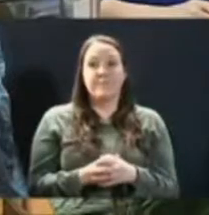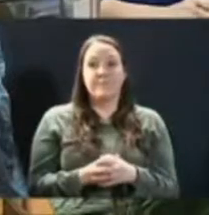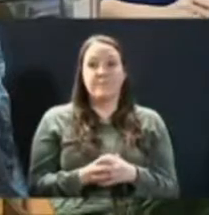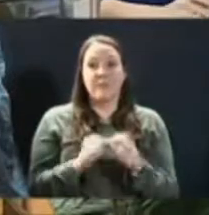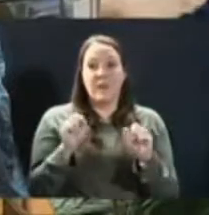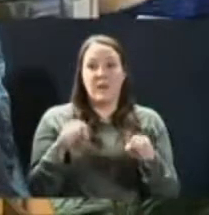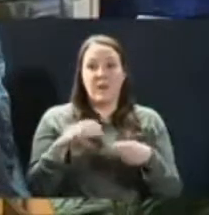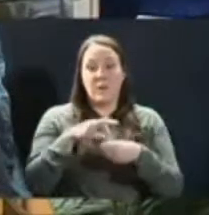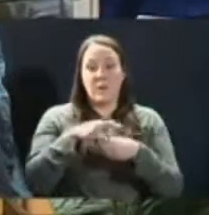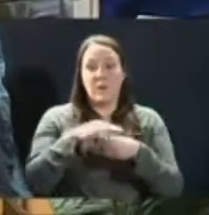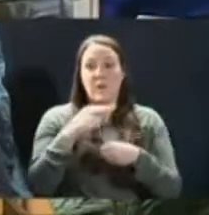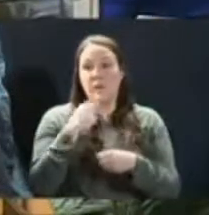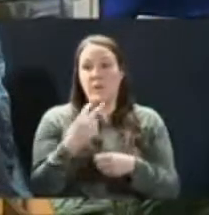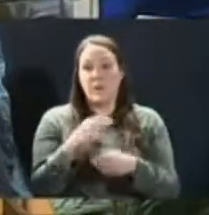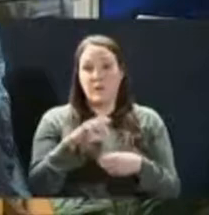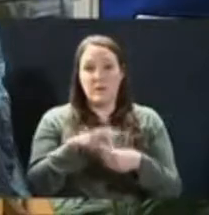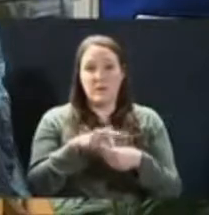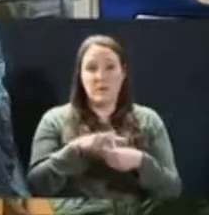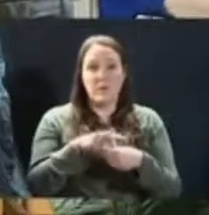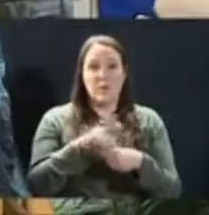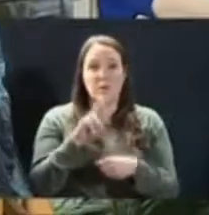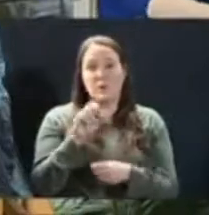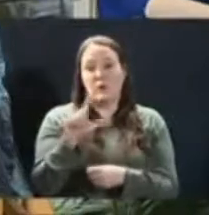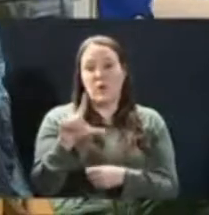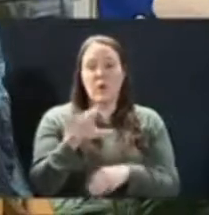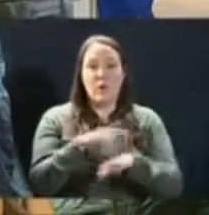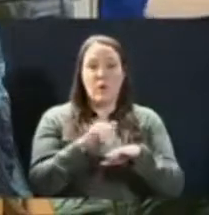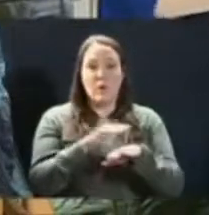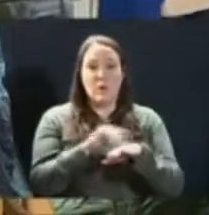take a vote, a voice vote? Okay. No, roll call vote.